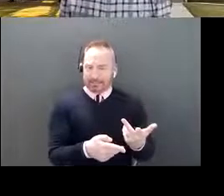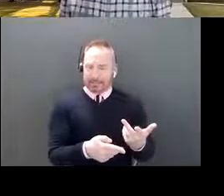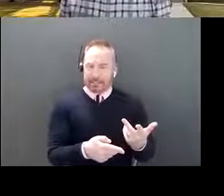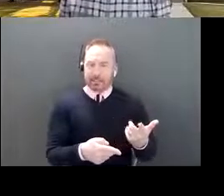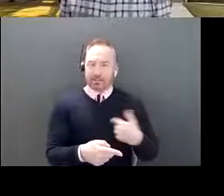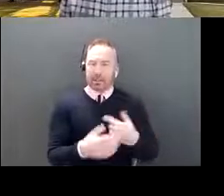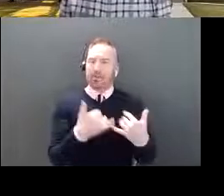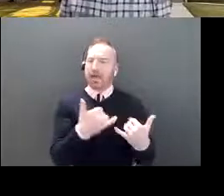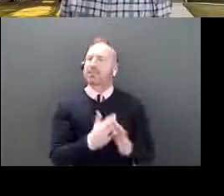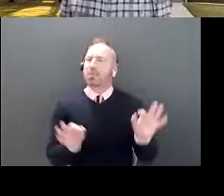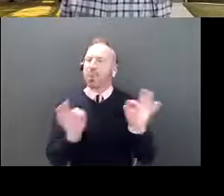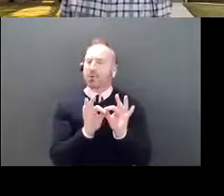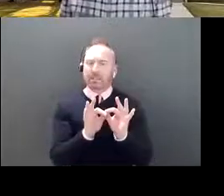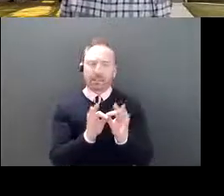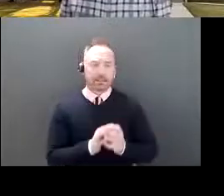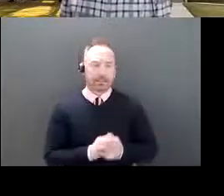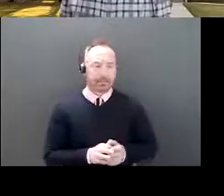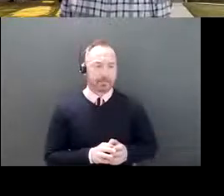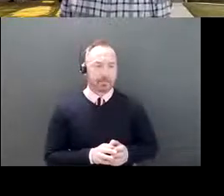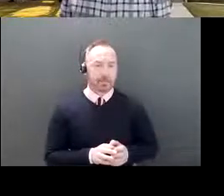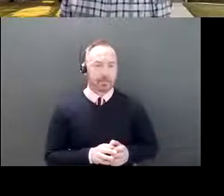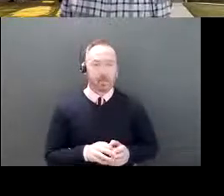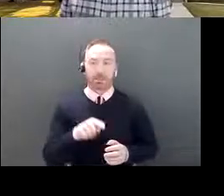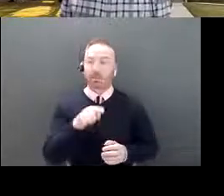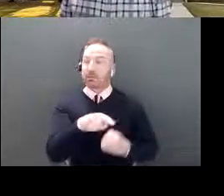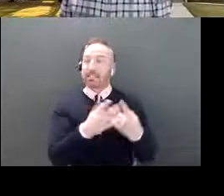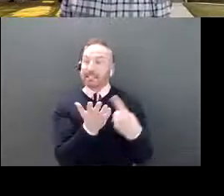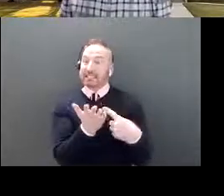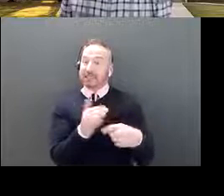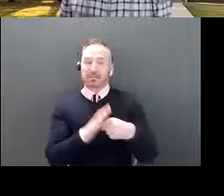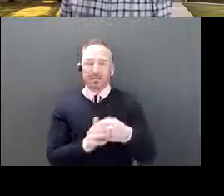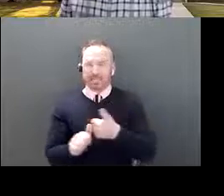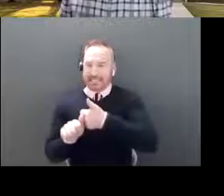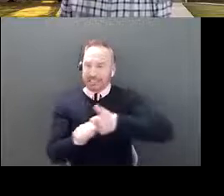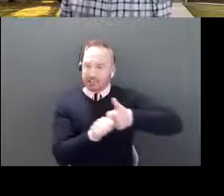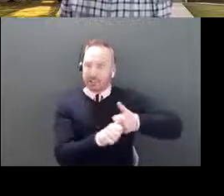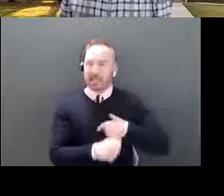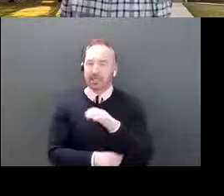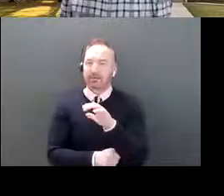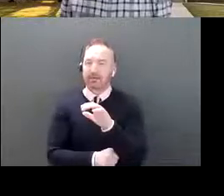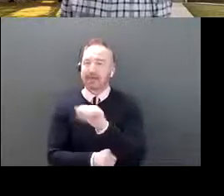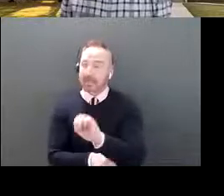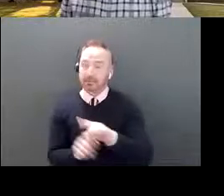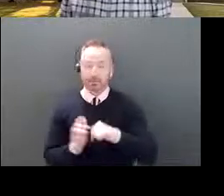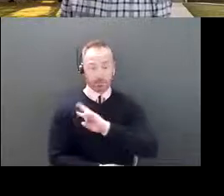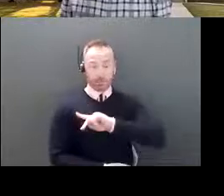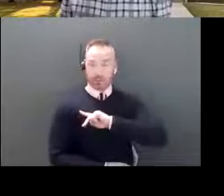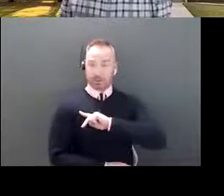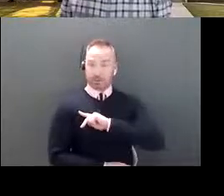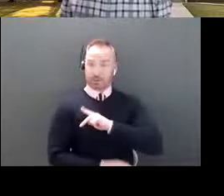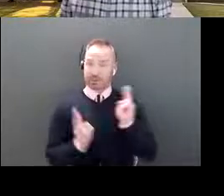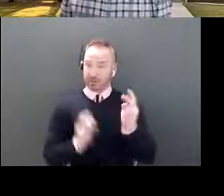And if whenever I talk about any of our cases, and I won't be disclosing any personal information